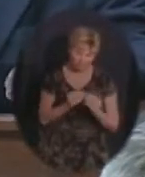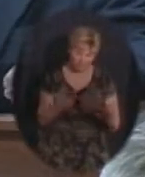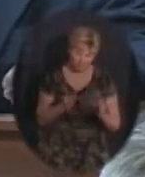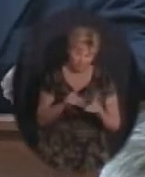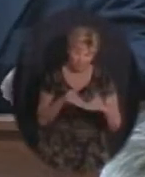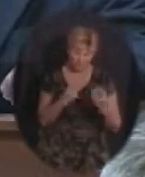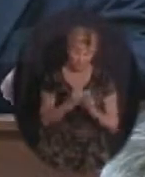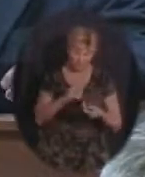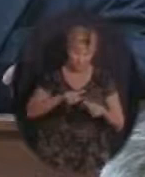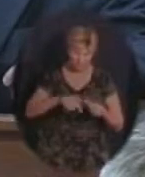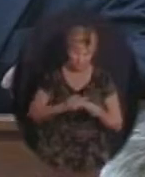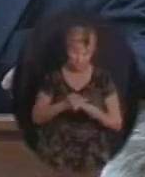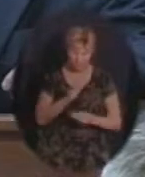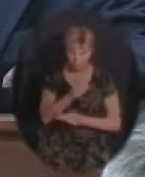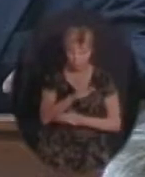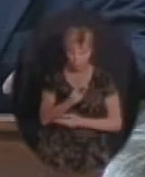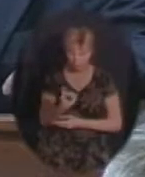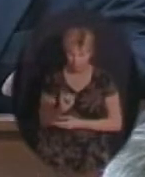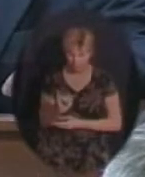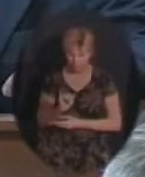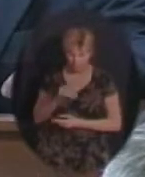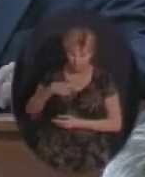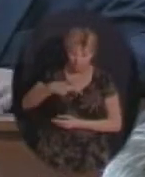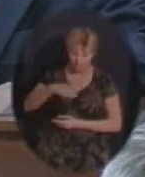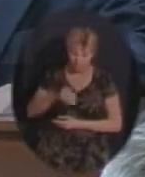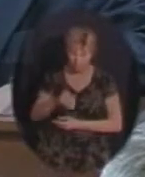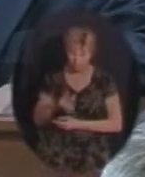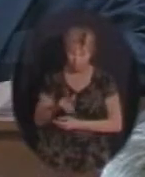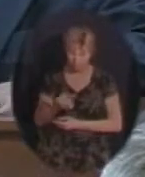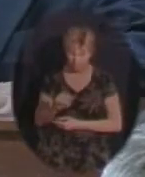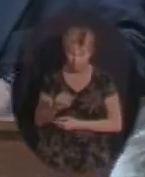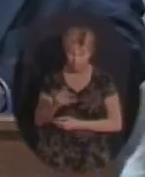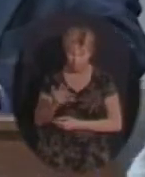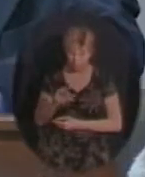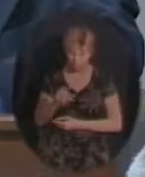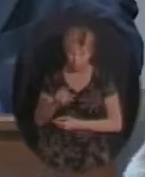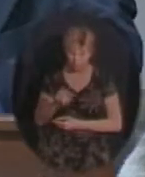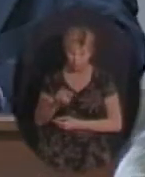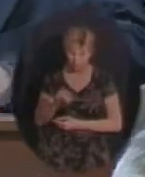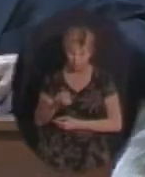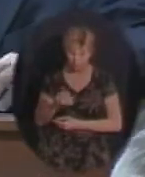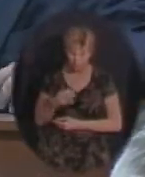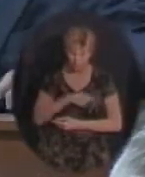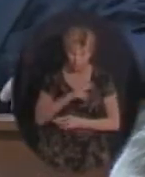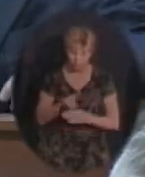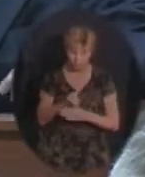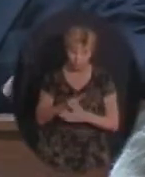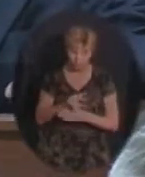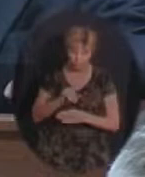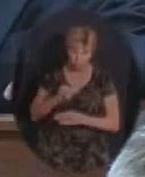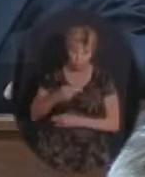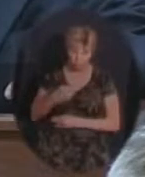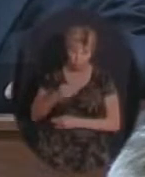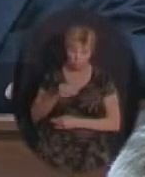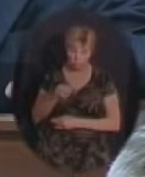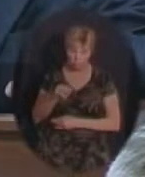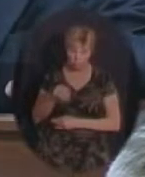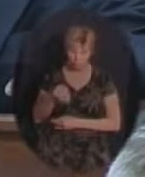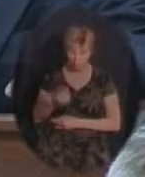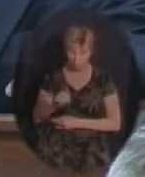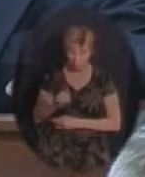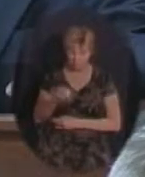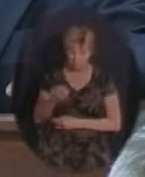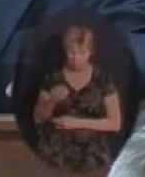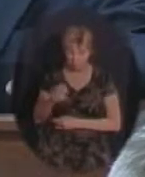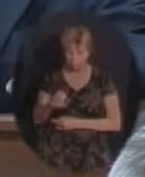and liability insurance portfolio. Currently, the district uses Thomas McGee, LC, they're here in Kansas City, as the